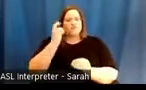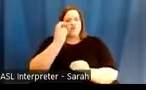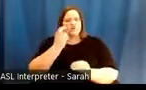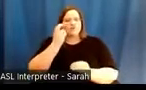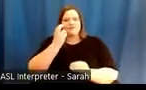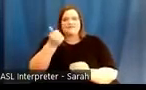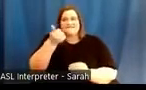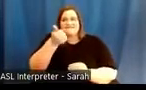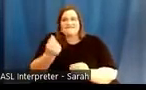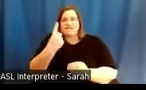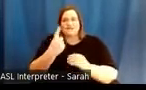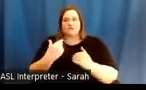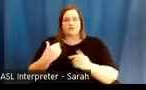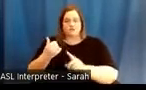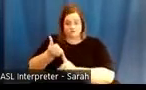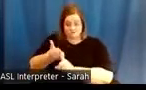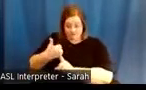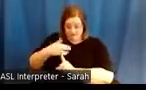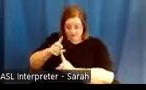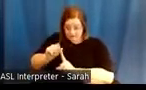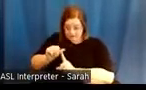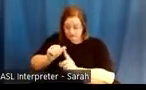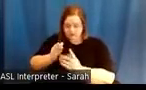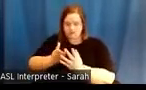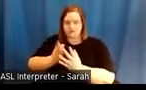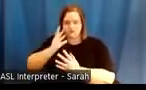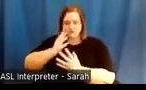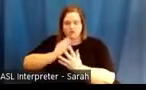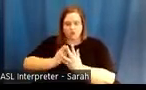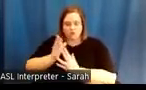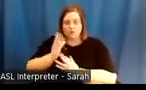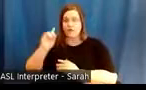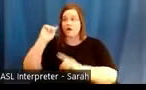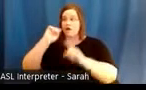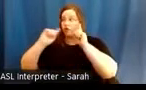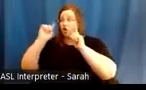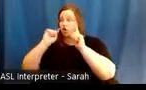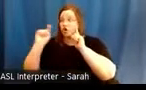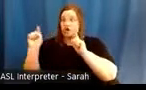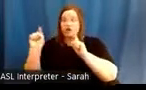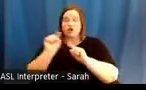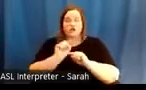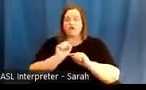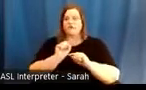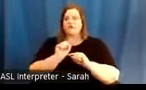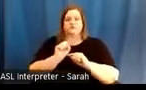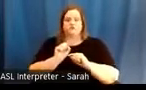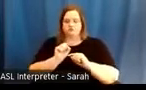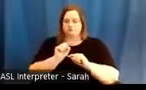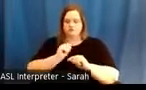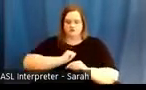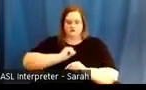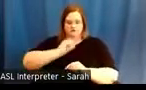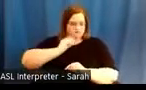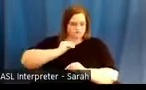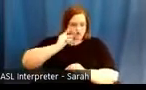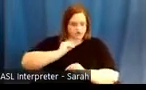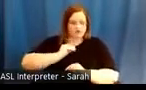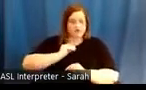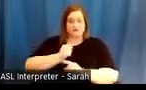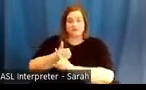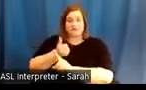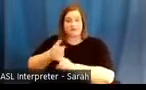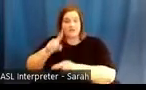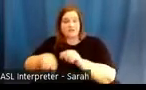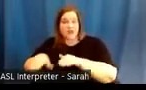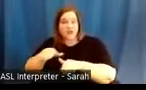with a disability should be going through some of the things that I've heard alone, but the fact that he can't walk and everybody